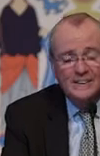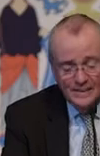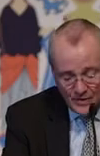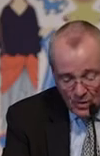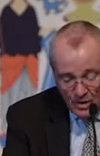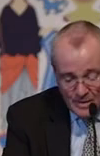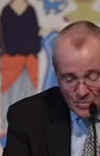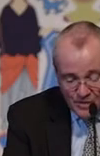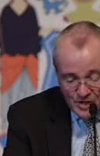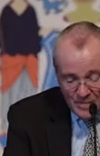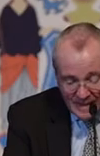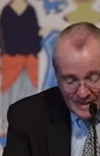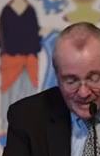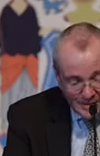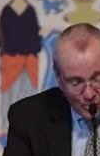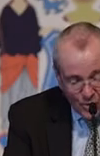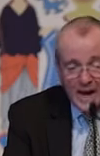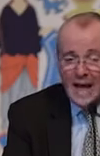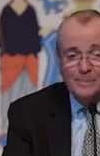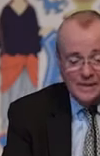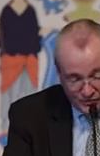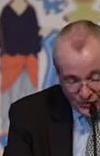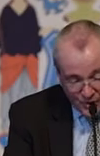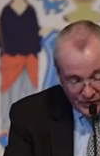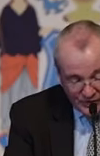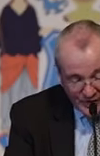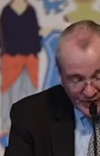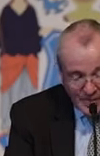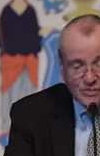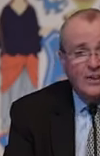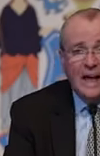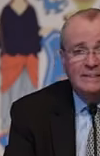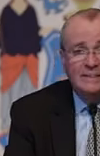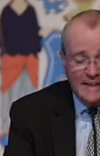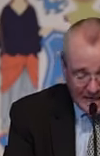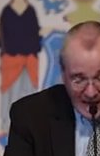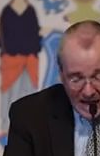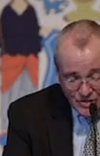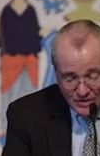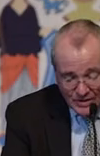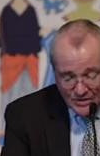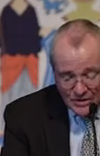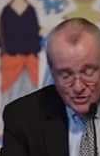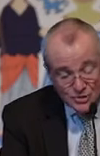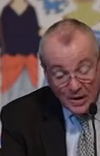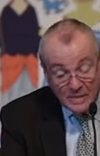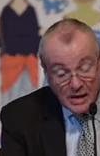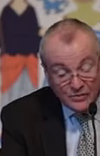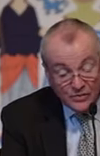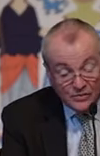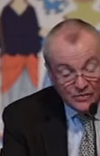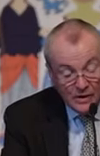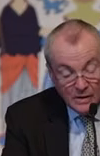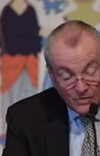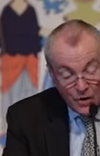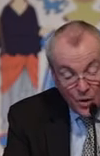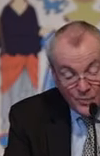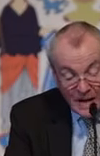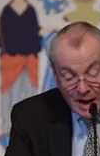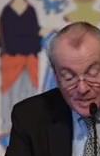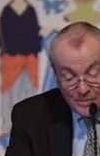state there are emerging many more happy stories than sad. And I ask you to continue spreading messages